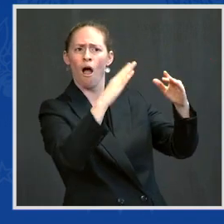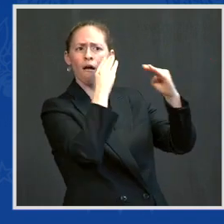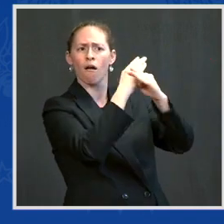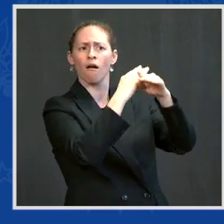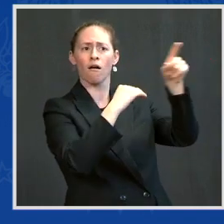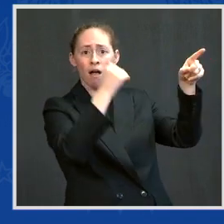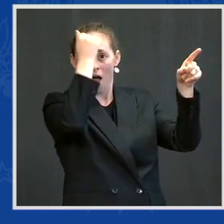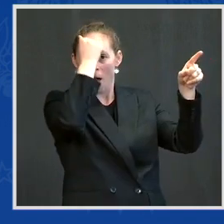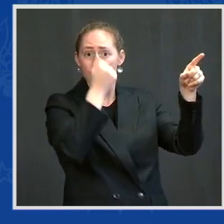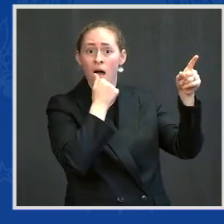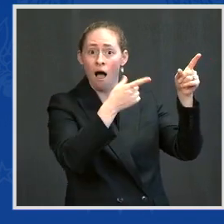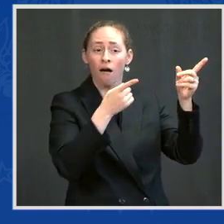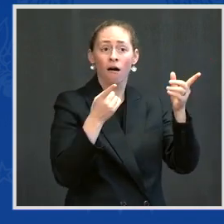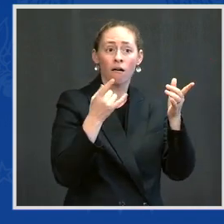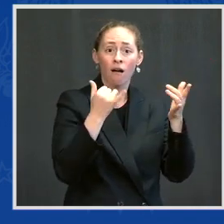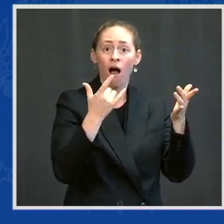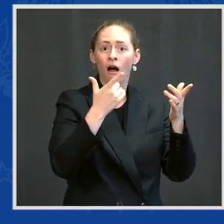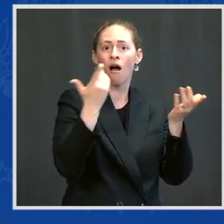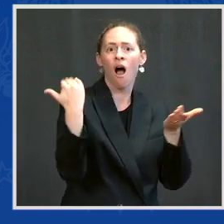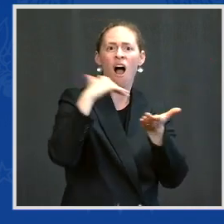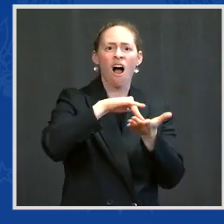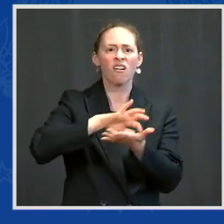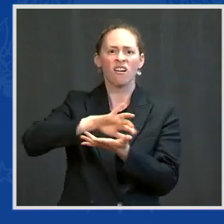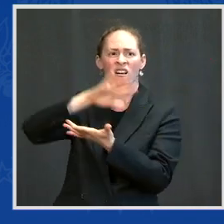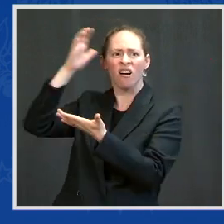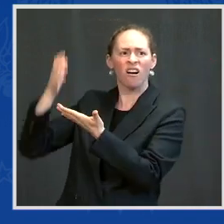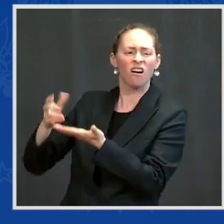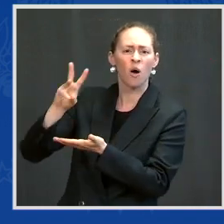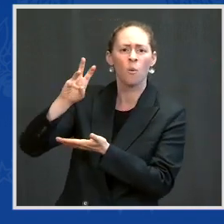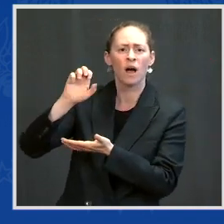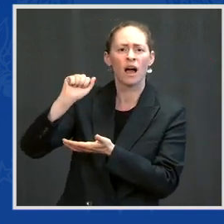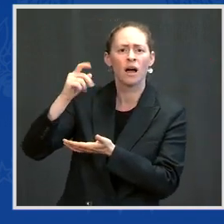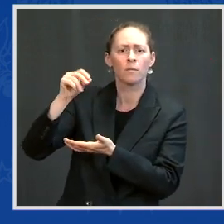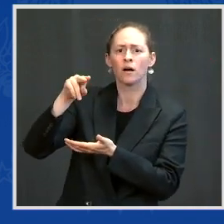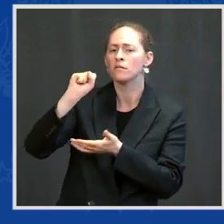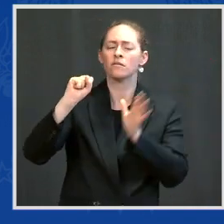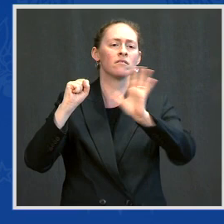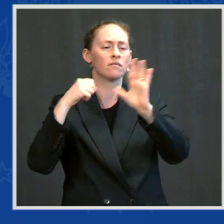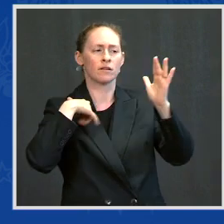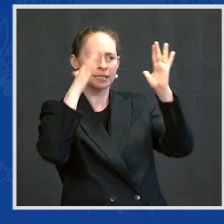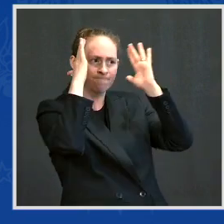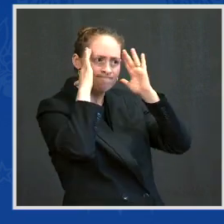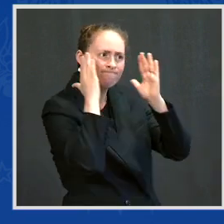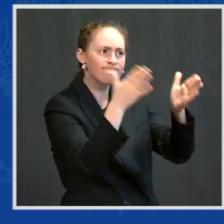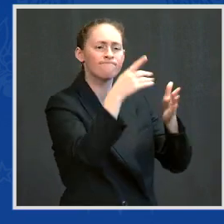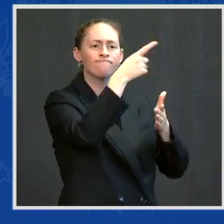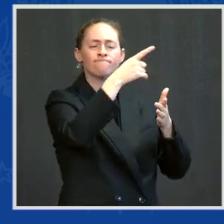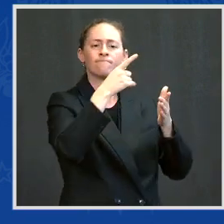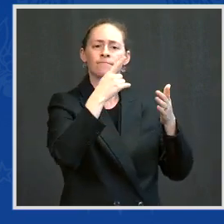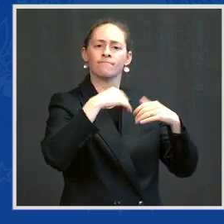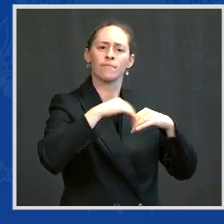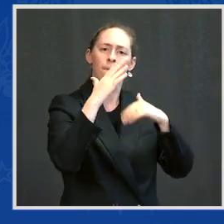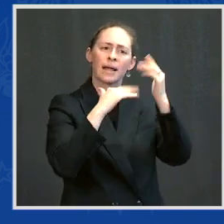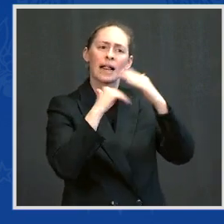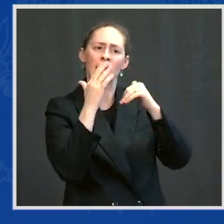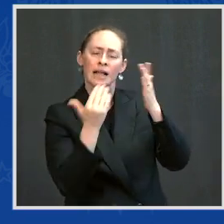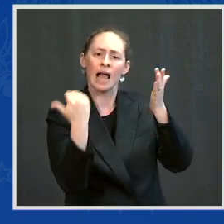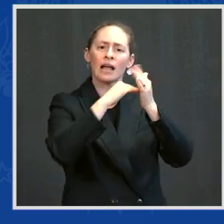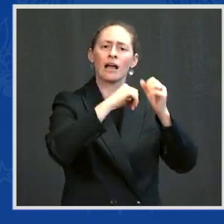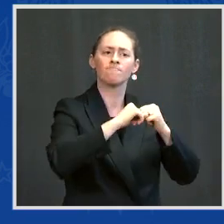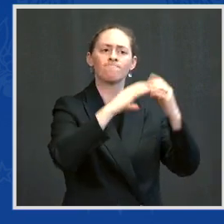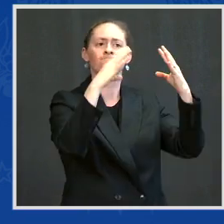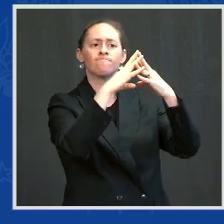Gaza, rebuild Gaza. And they need the help, and I'm committed to get that done. And